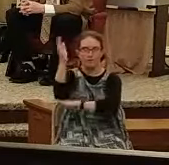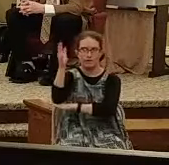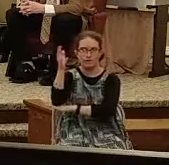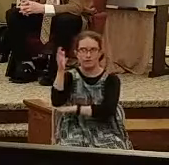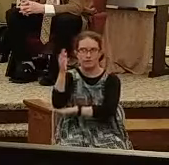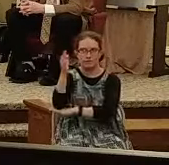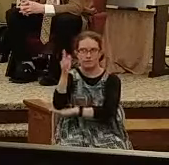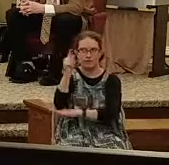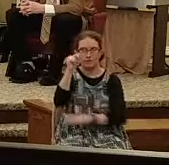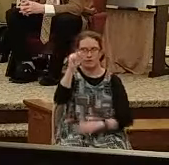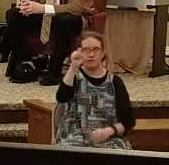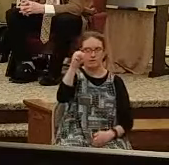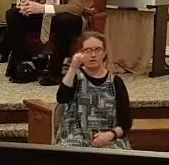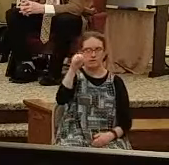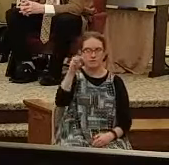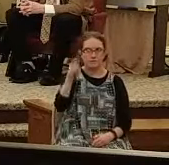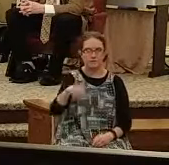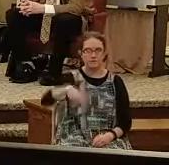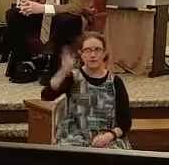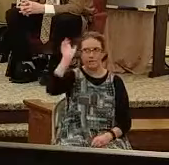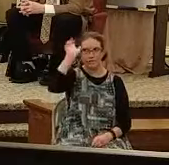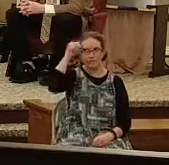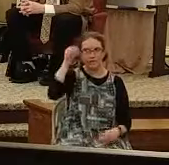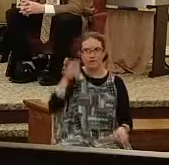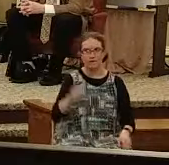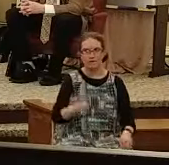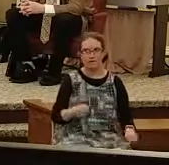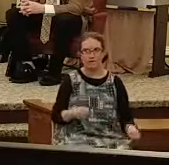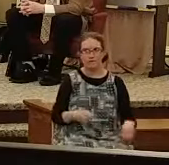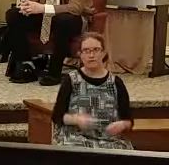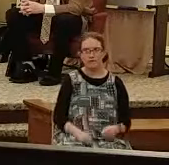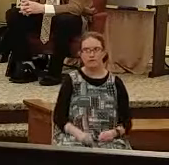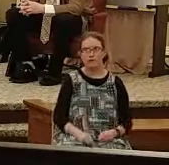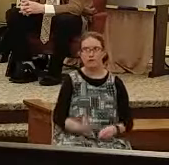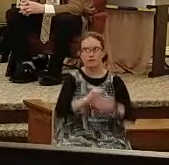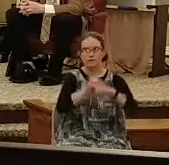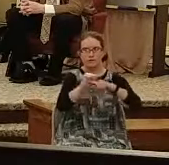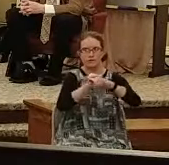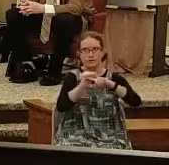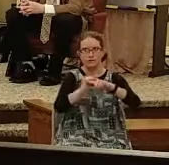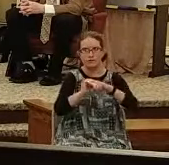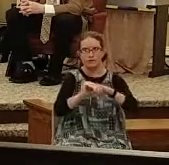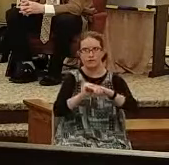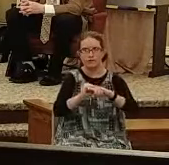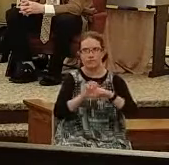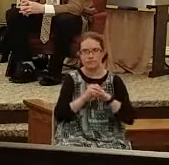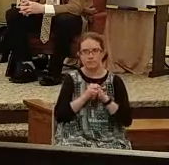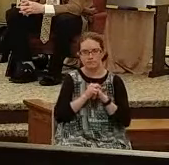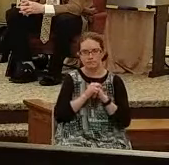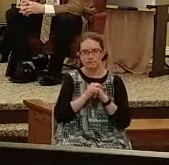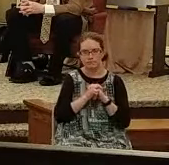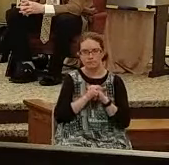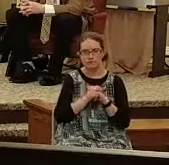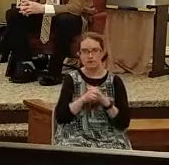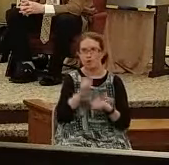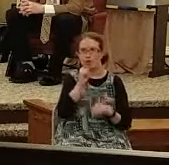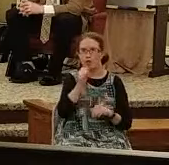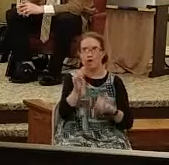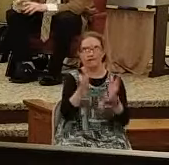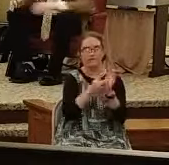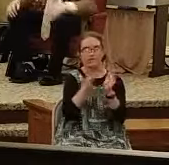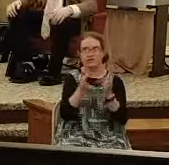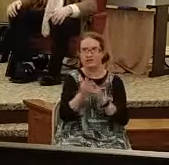be tempted of the devil. This is a training ground. Hallelujah. Not for